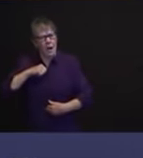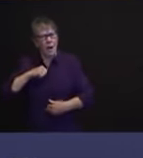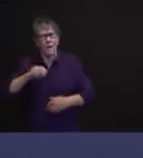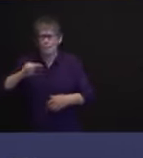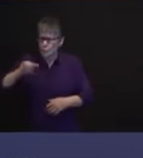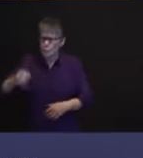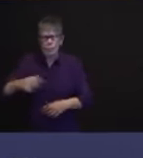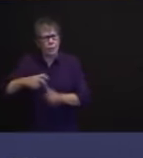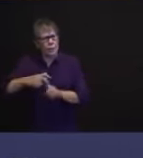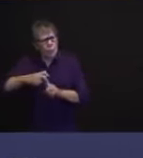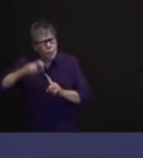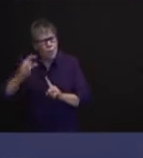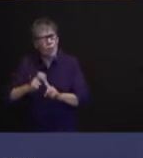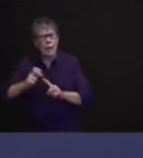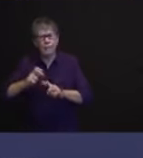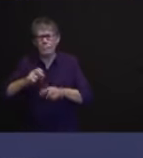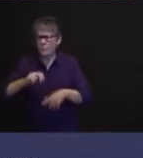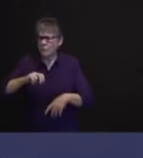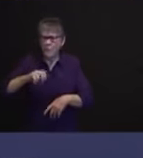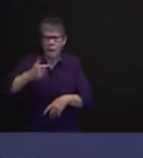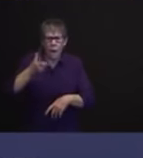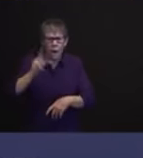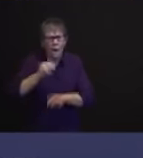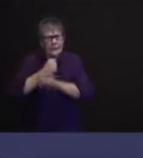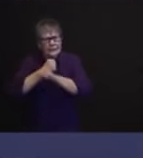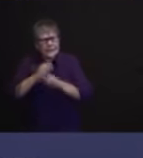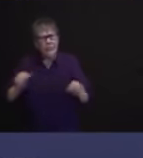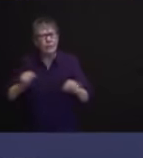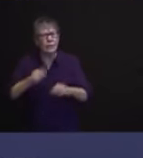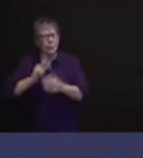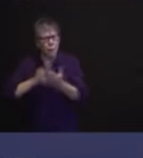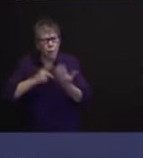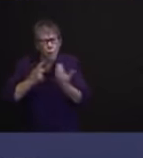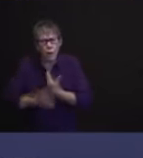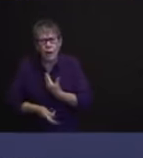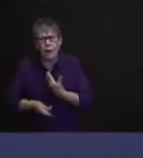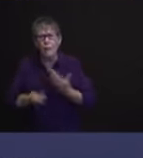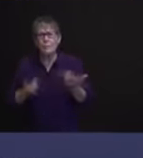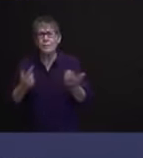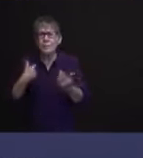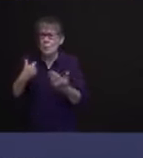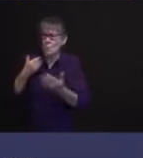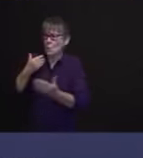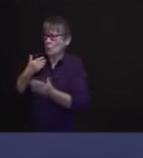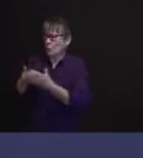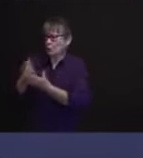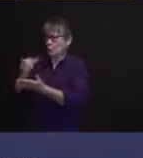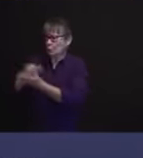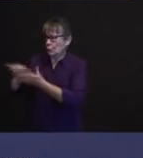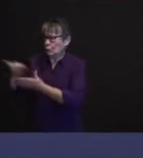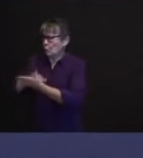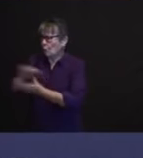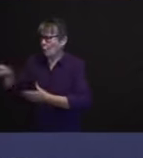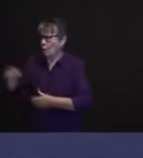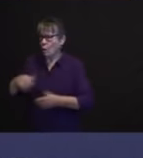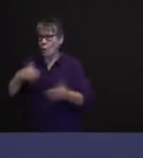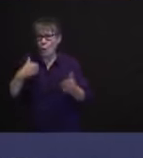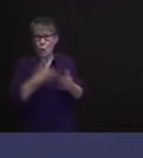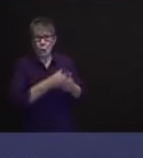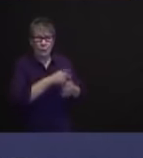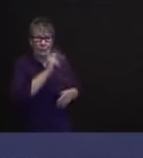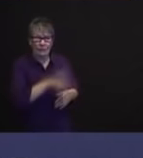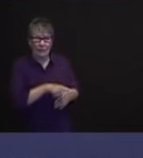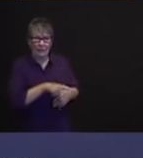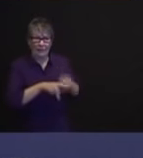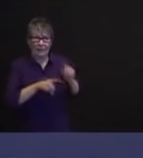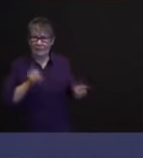across a river, we're right up a highway. I would sure love to see a national reality in terms